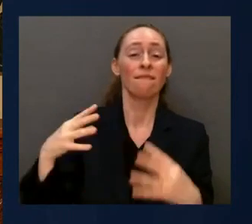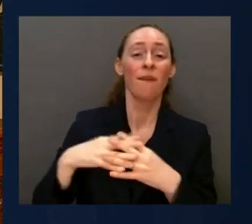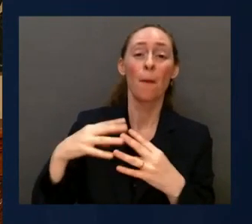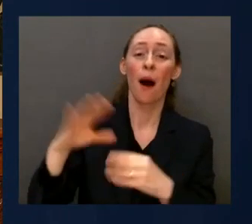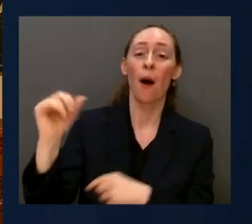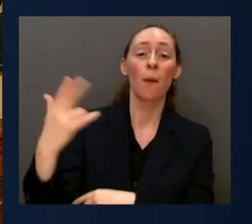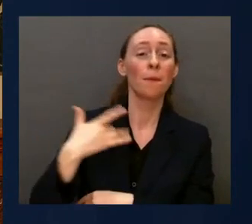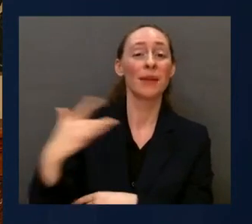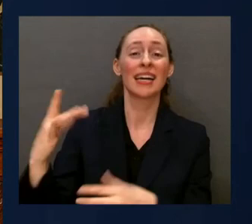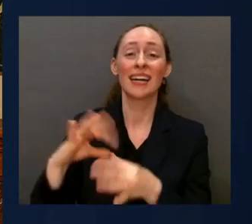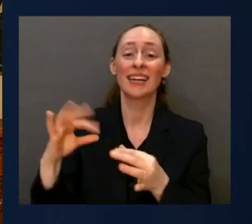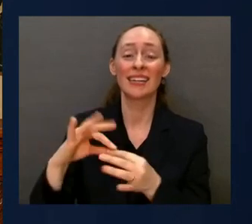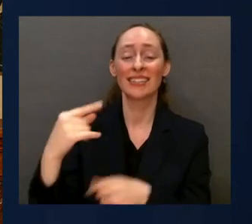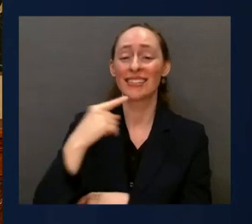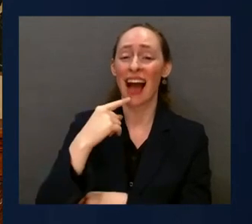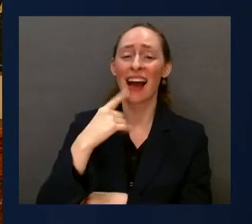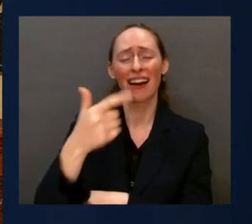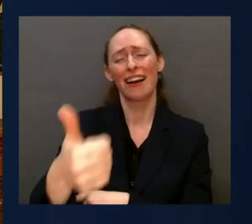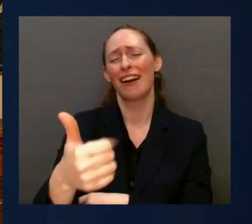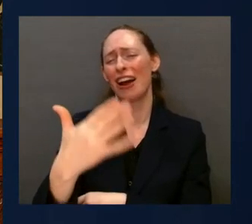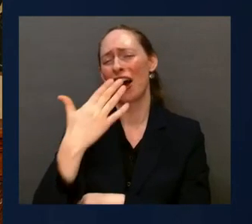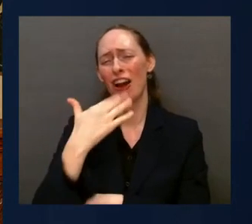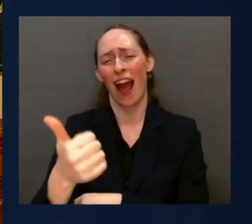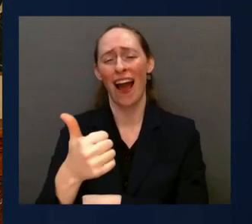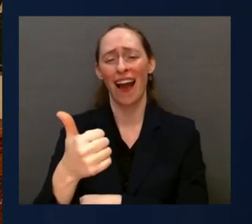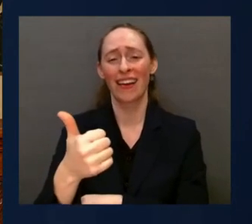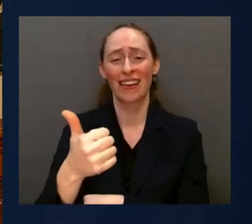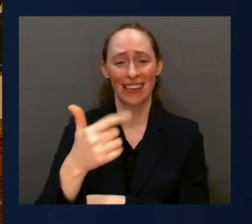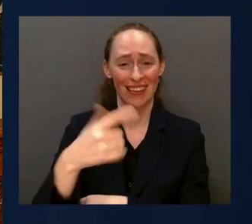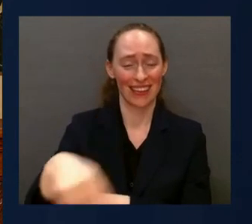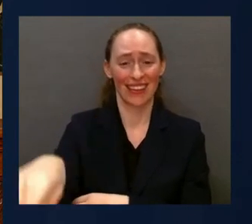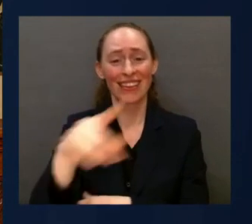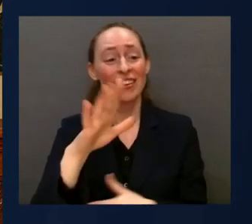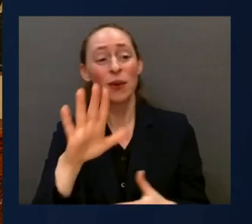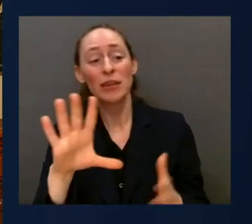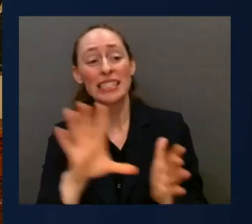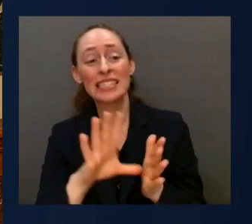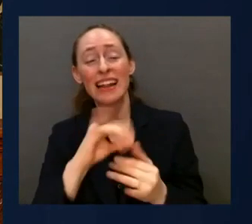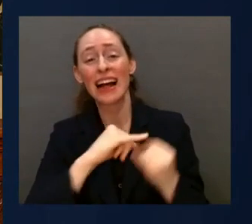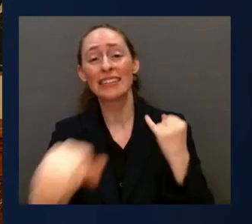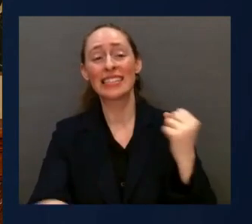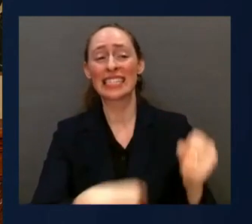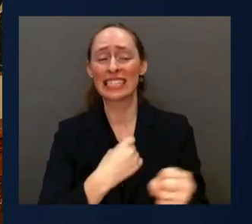Make no mistake, if you try anything to raise the cost of prescription